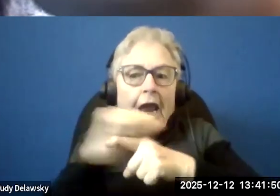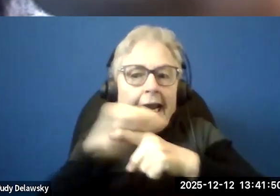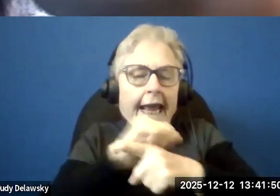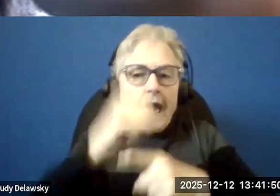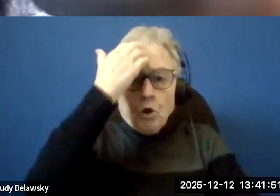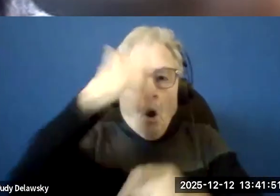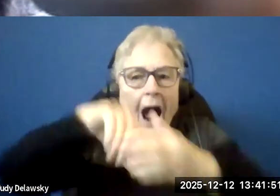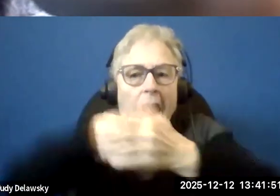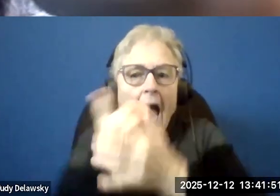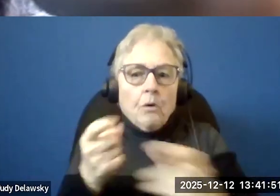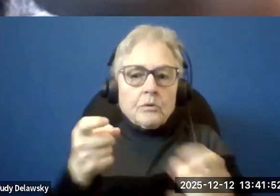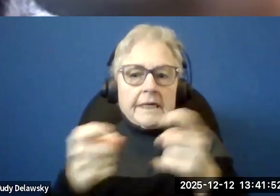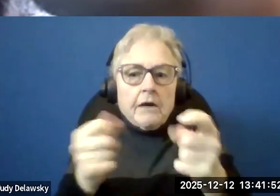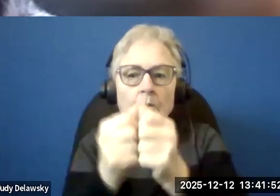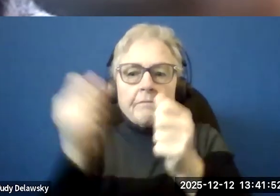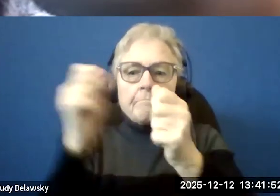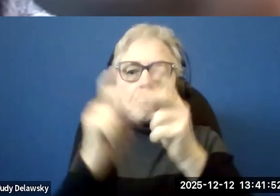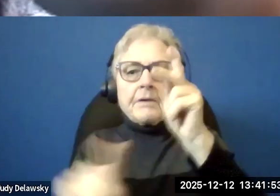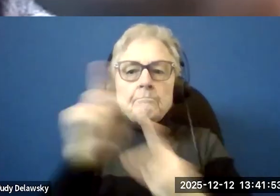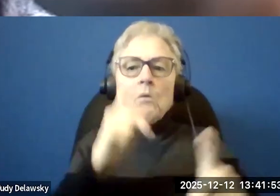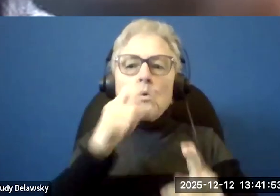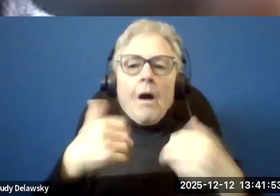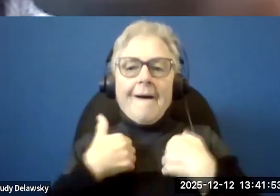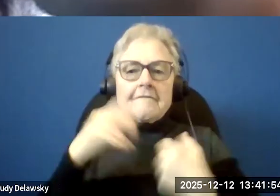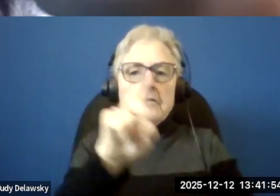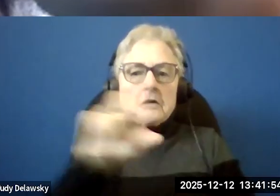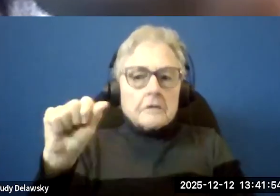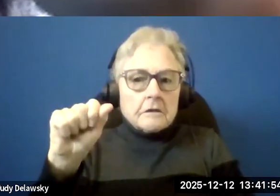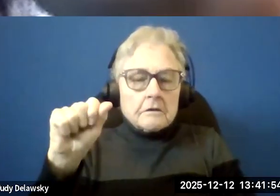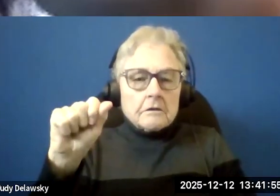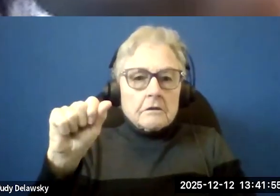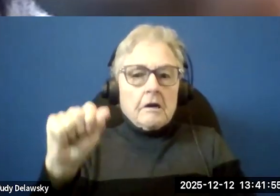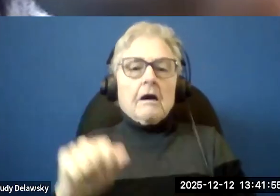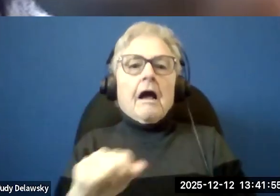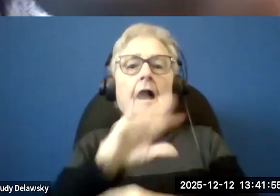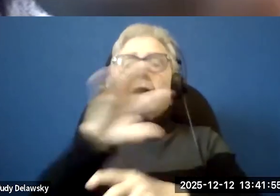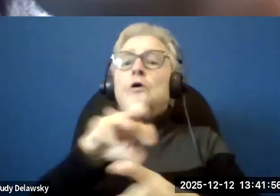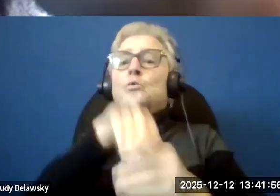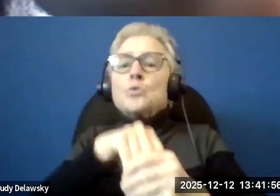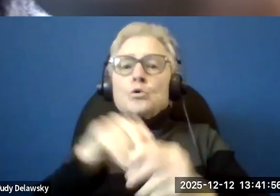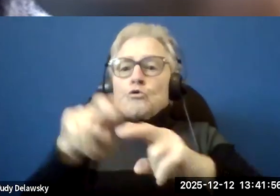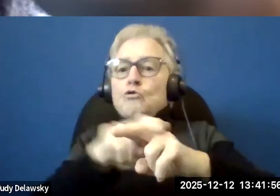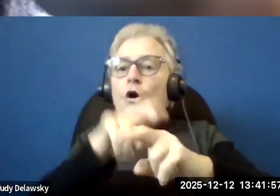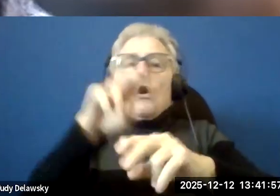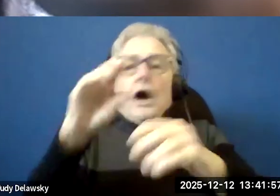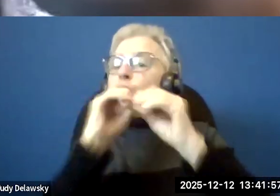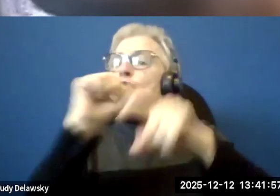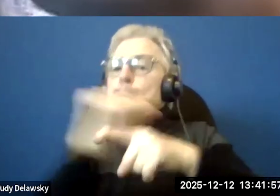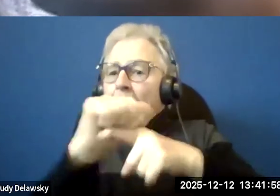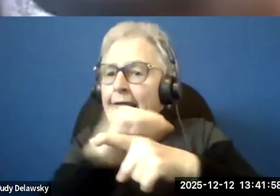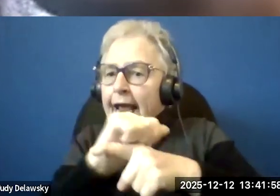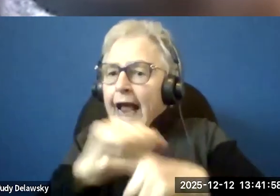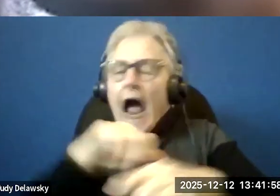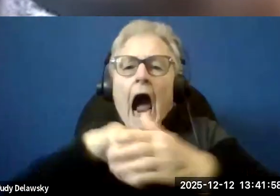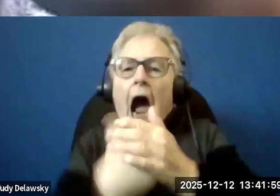serve people with disabilities. And this also includes a training on how to respond